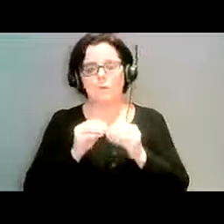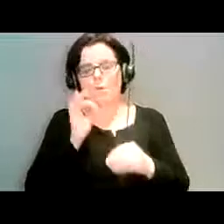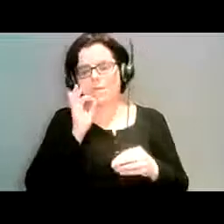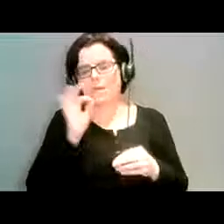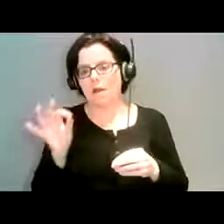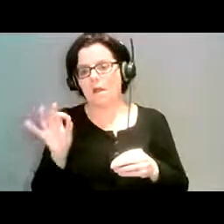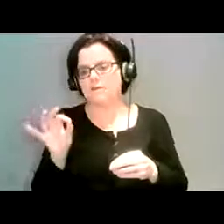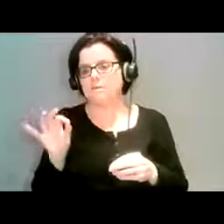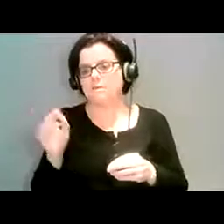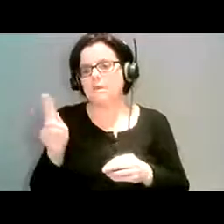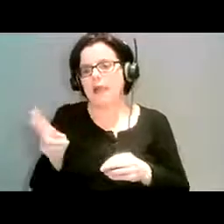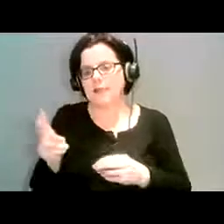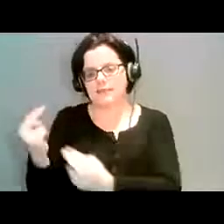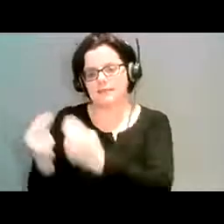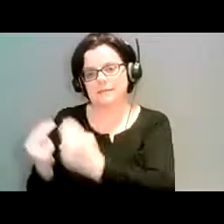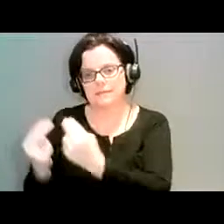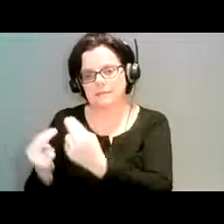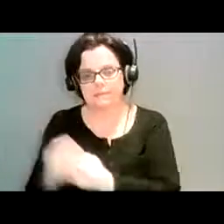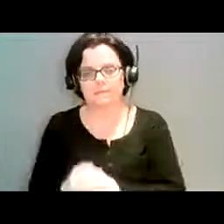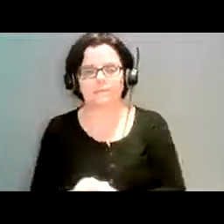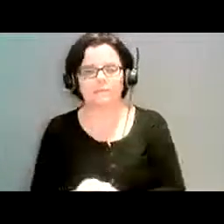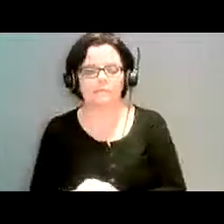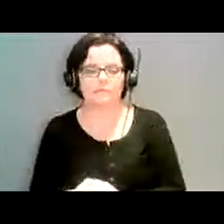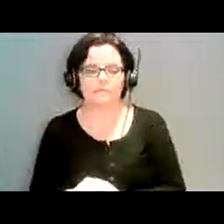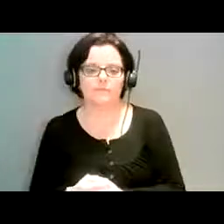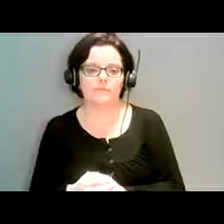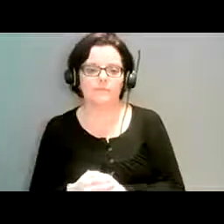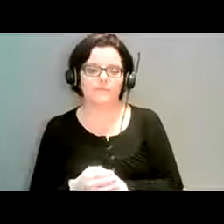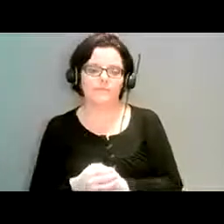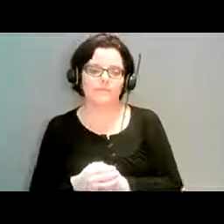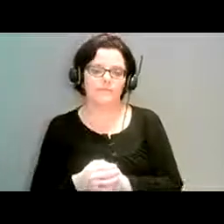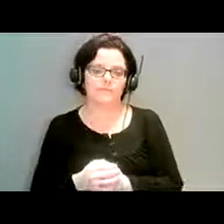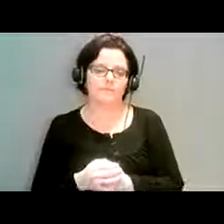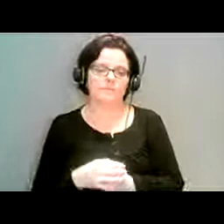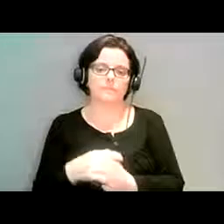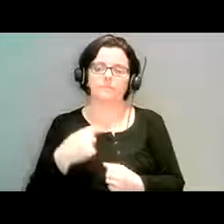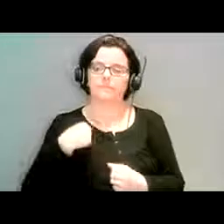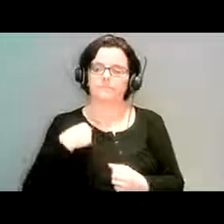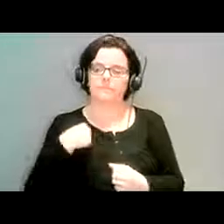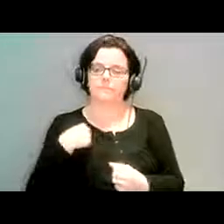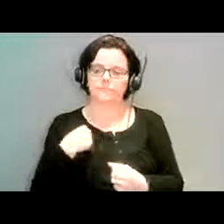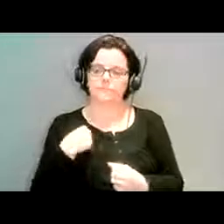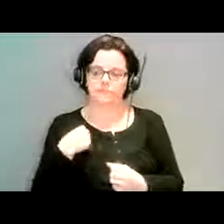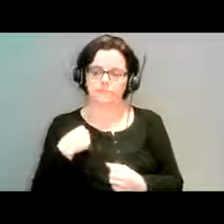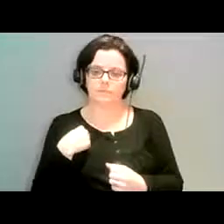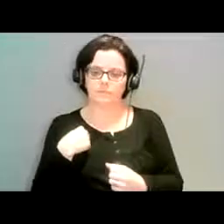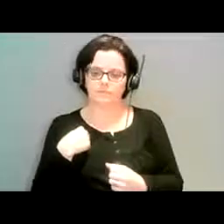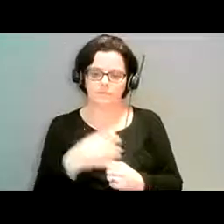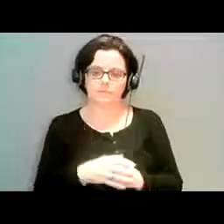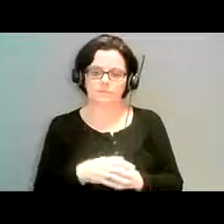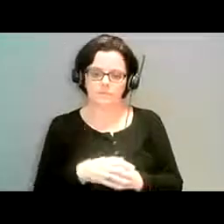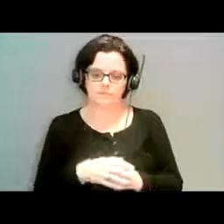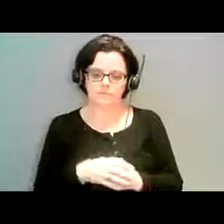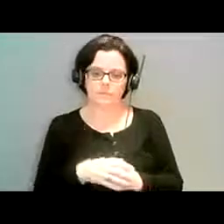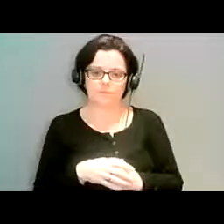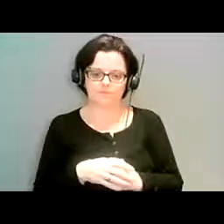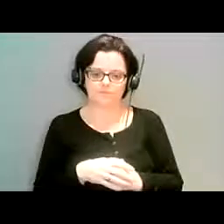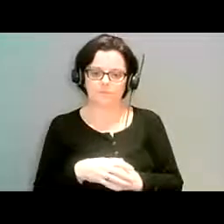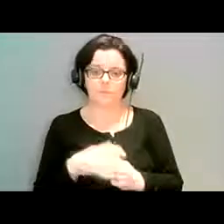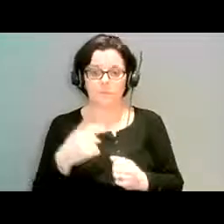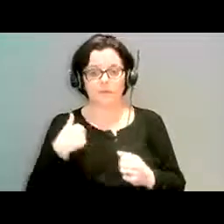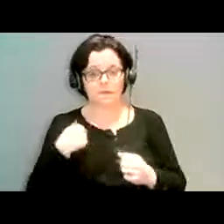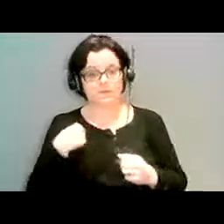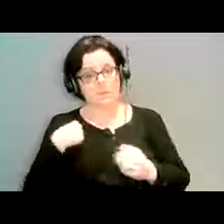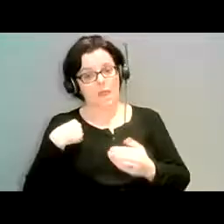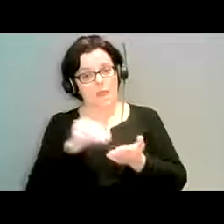another assessment. Because I have an agency, so I'm paying a bit more than I